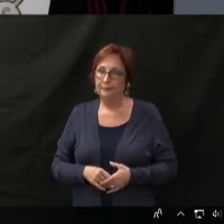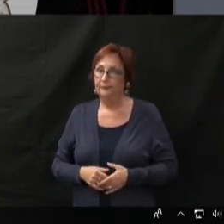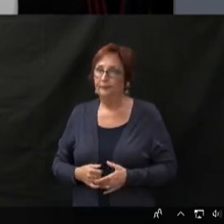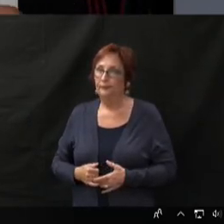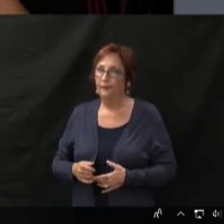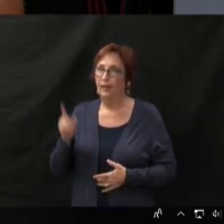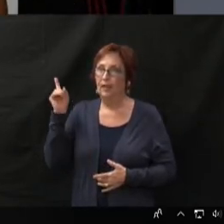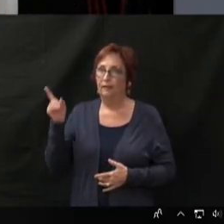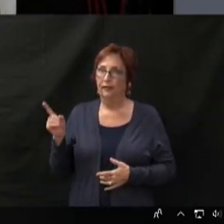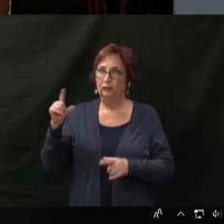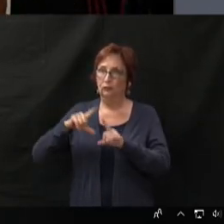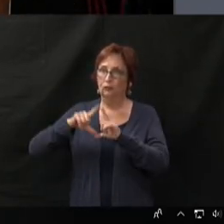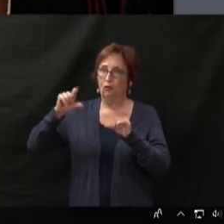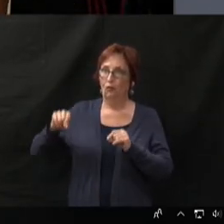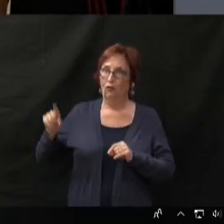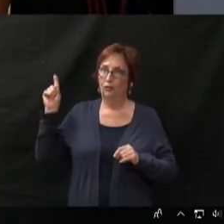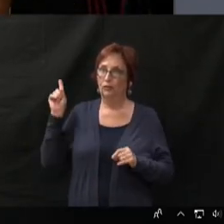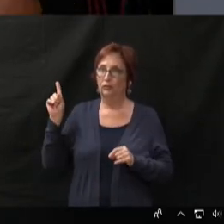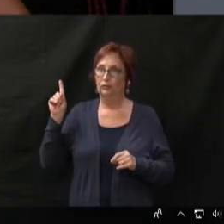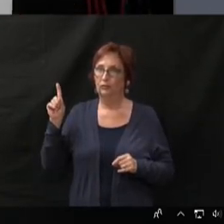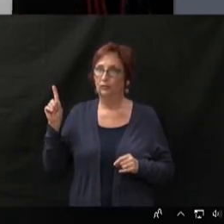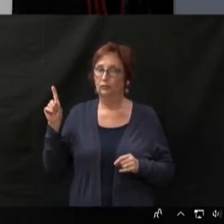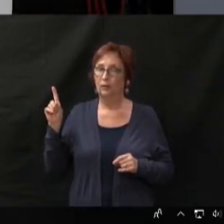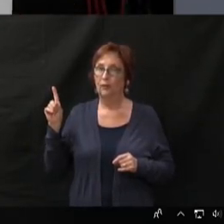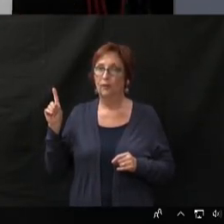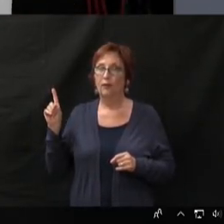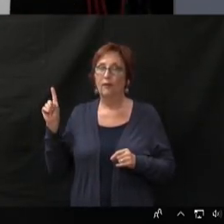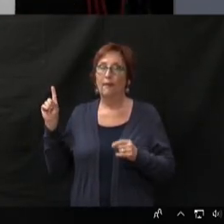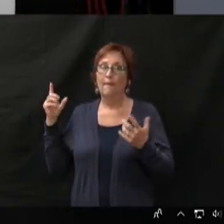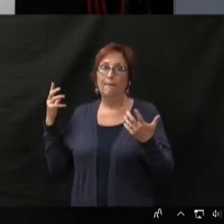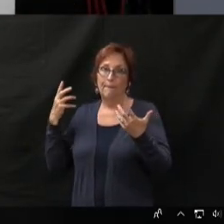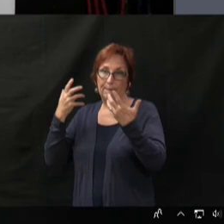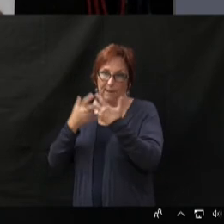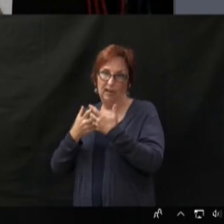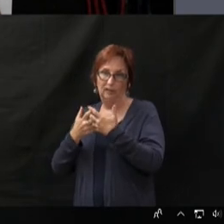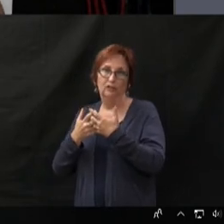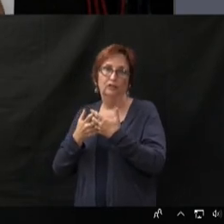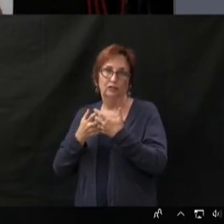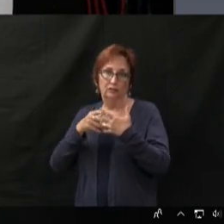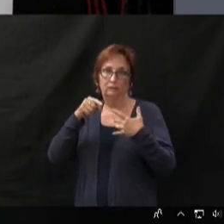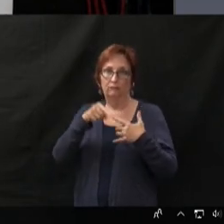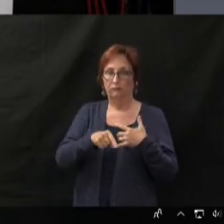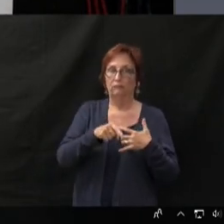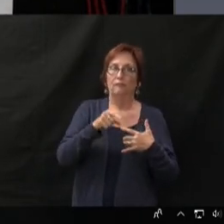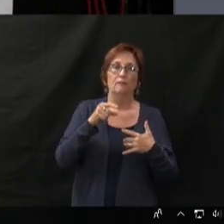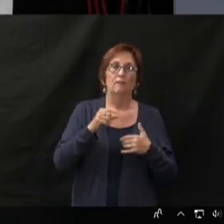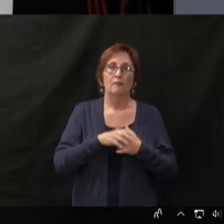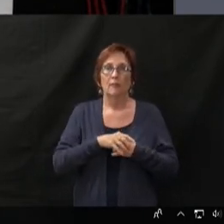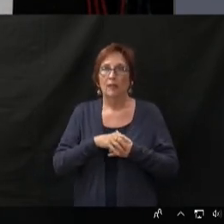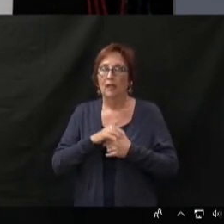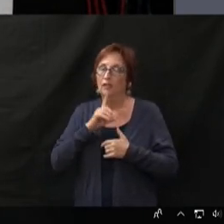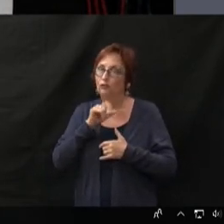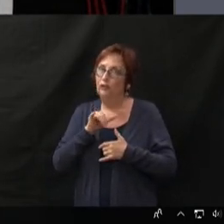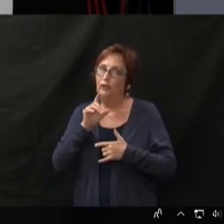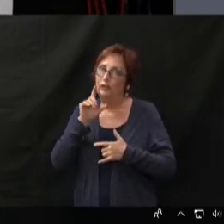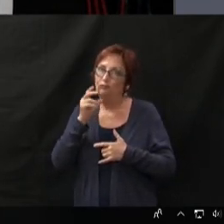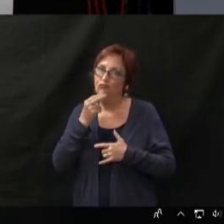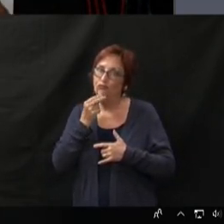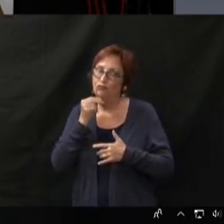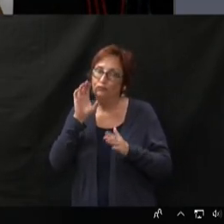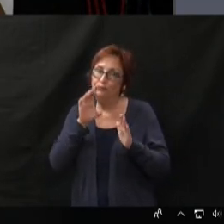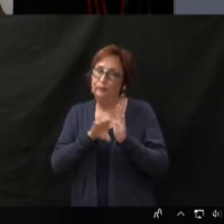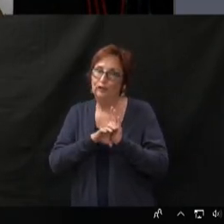This card goes with it, and it's a really cute picture.